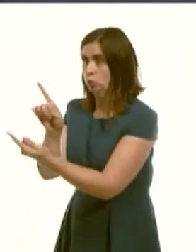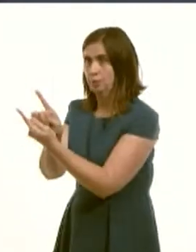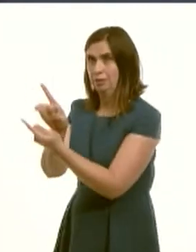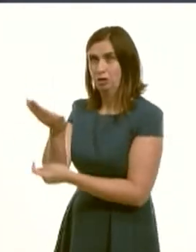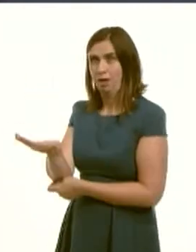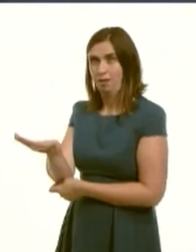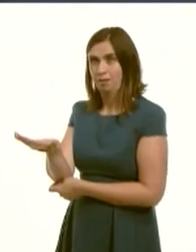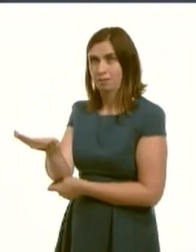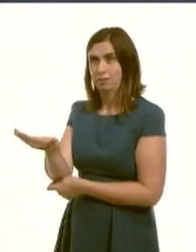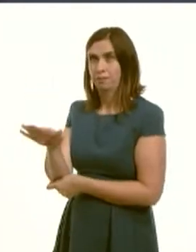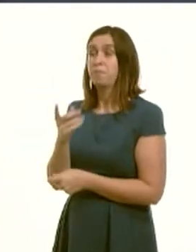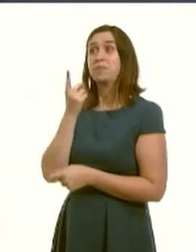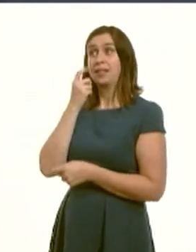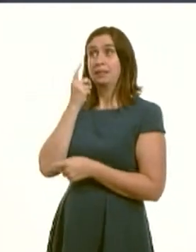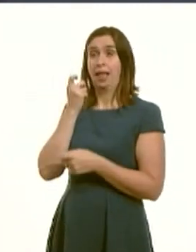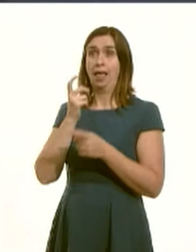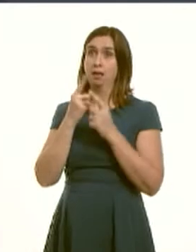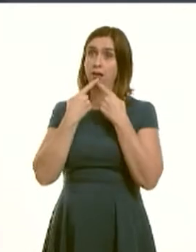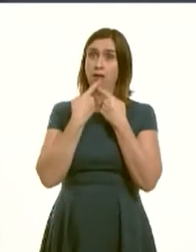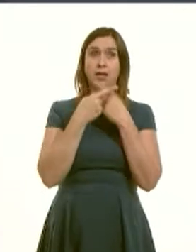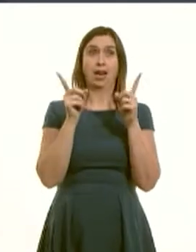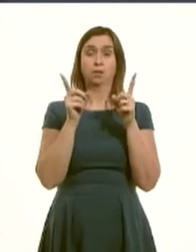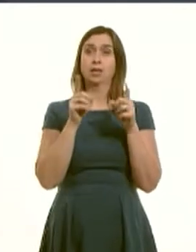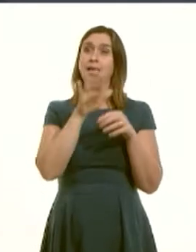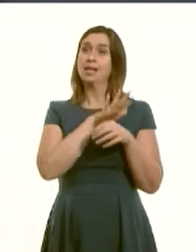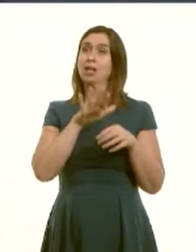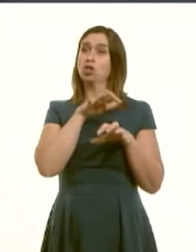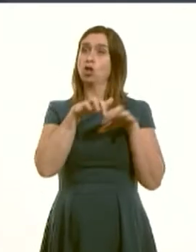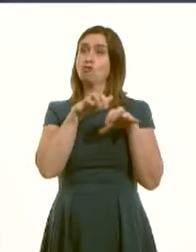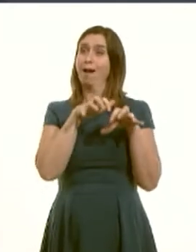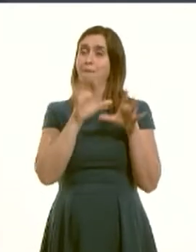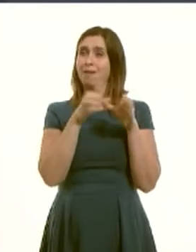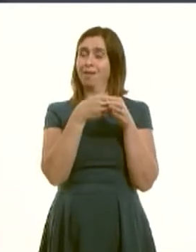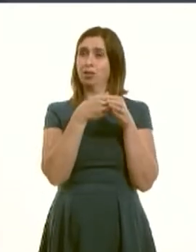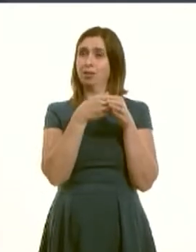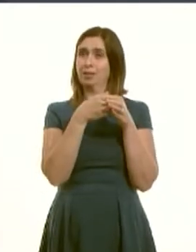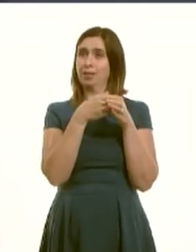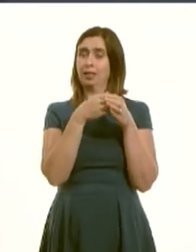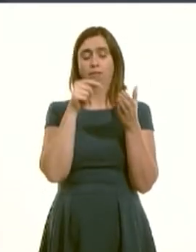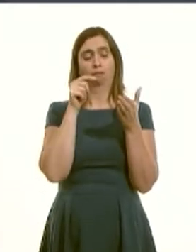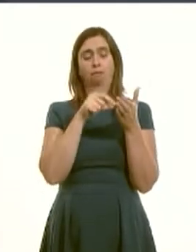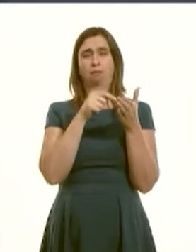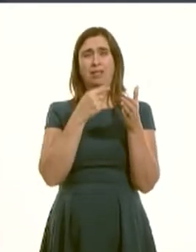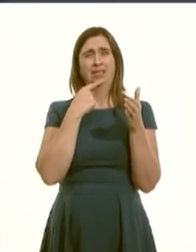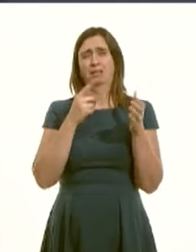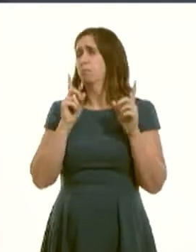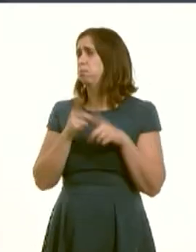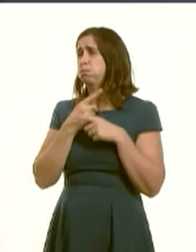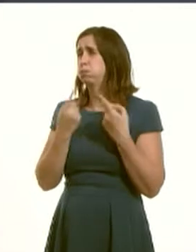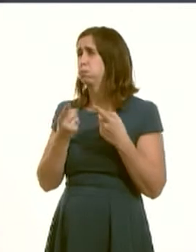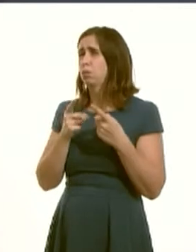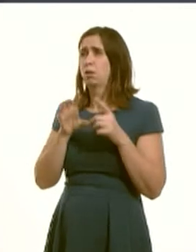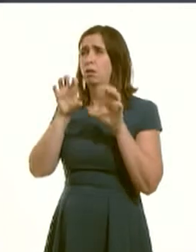light of yesterday's announcement that the National Crime Agency finds it unrealistic to chase